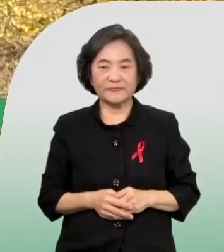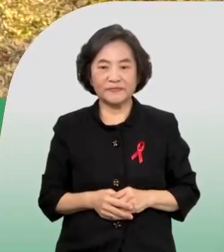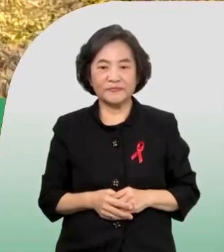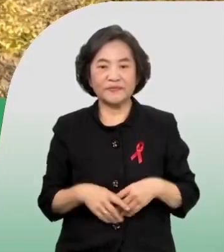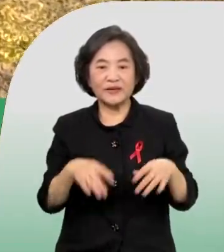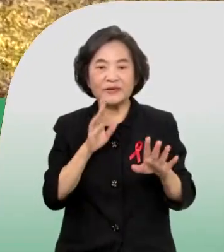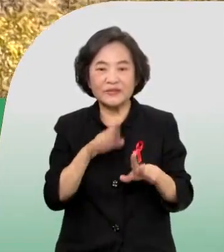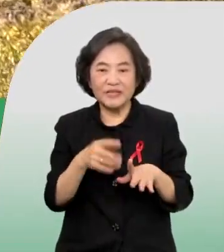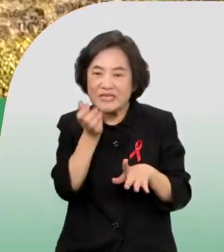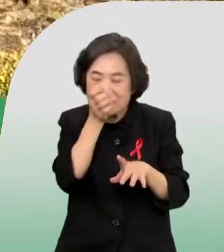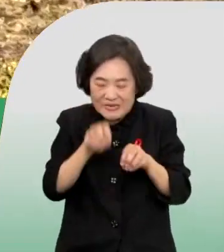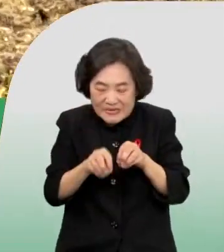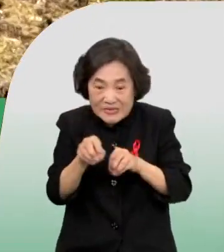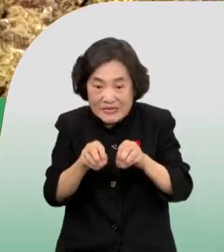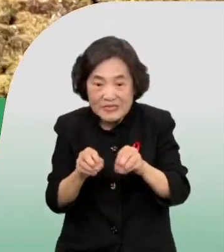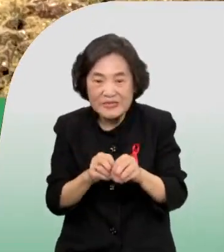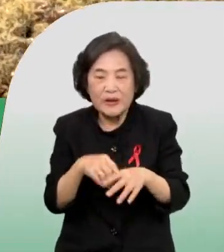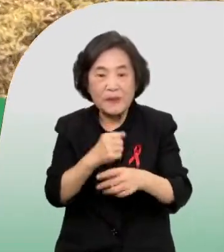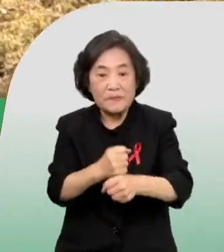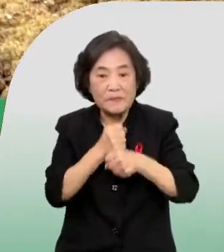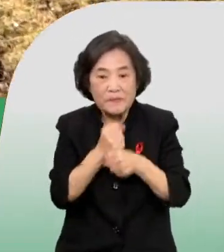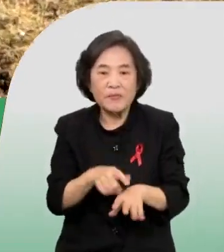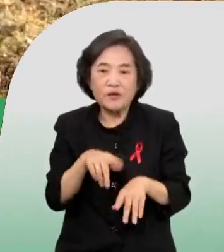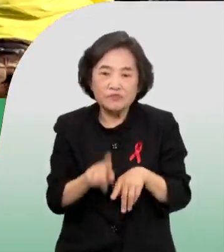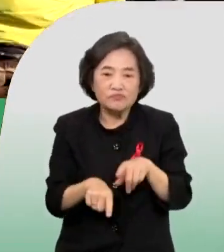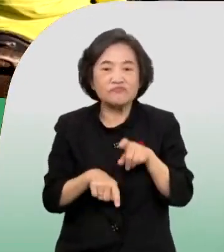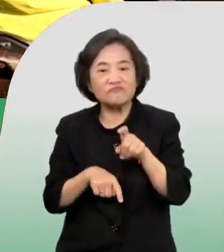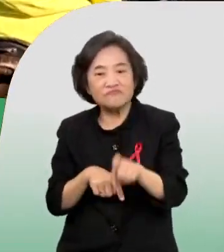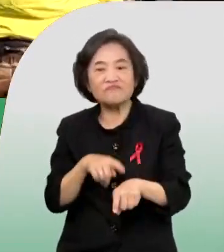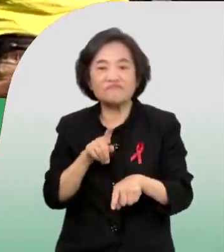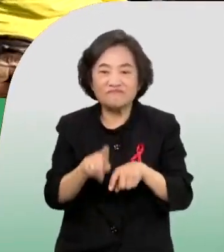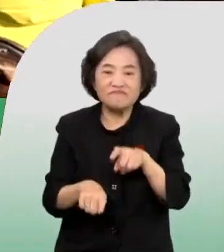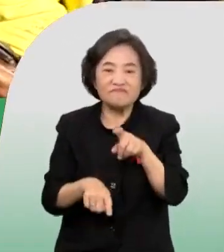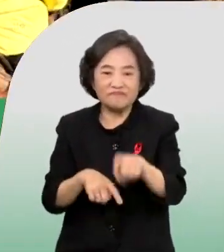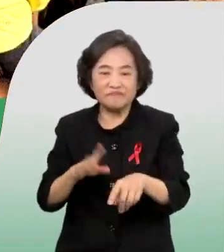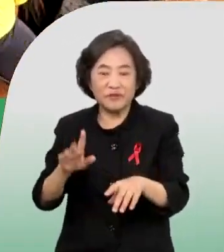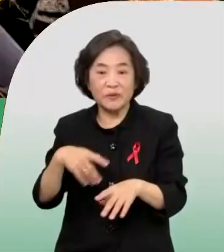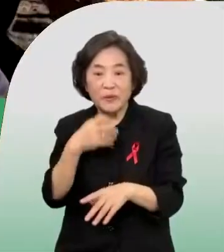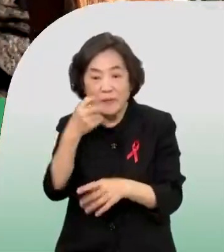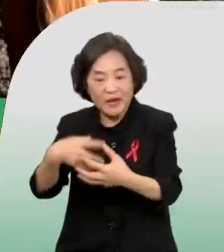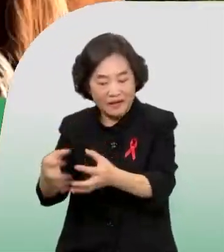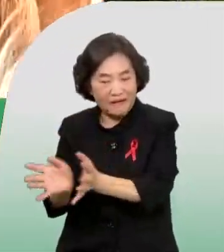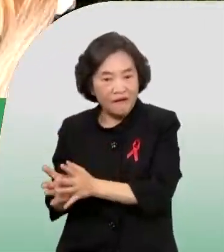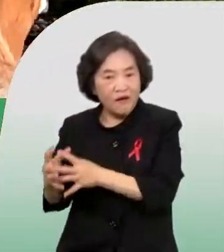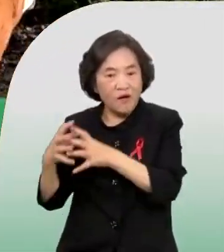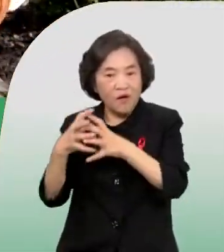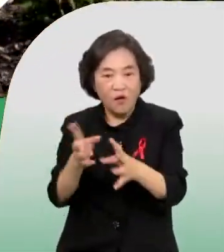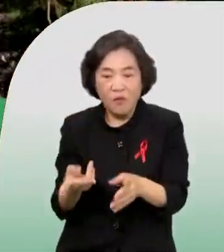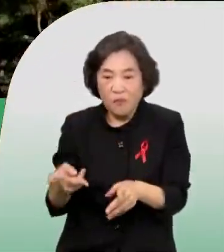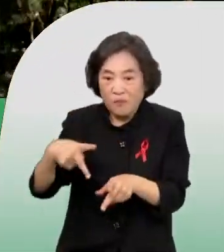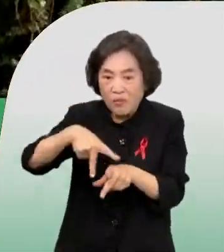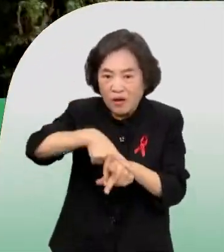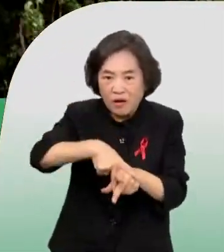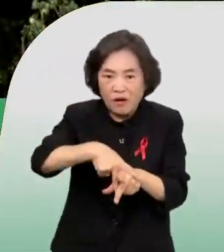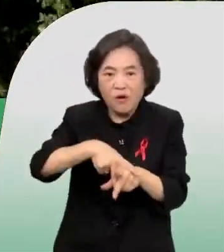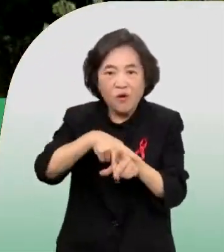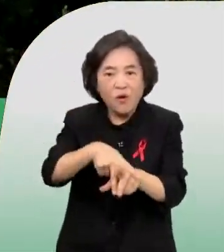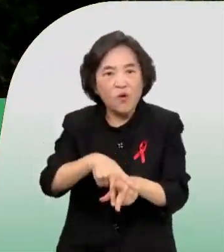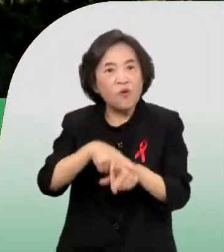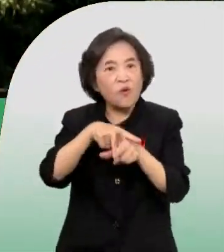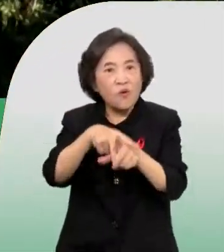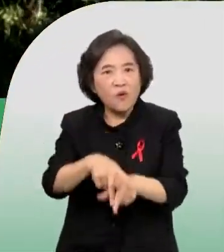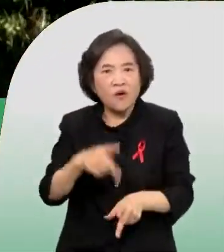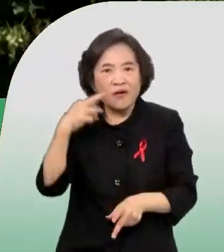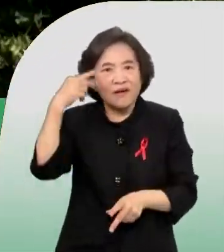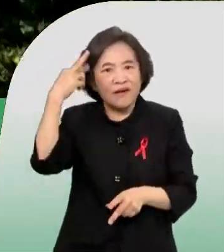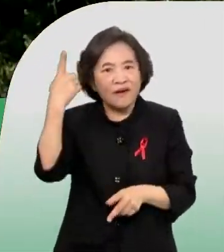To shut the loo hong, give who coined the loy don't can song. Tapon to tree, there by making shin gum shoe, keep home my boy hong, they'll get